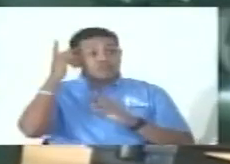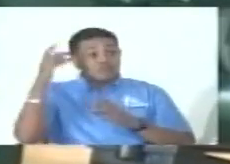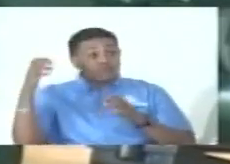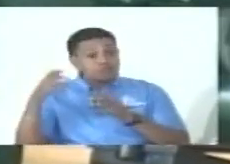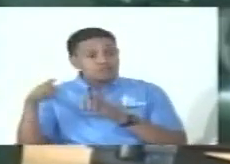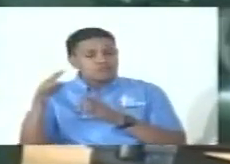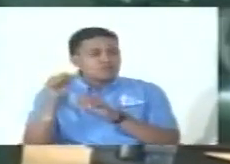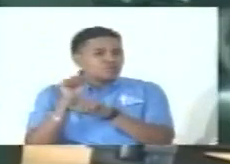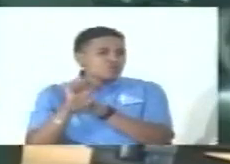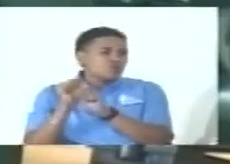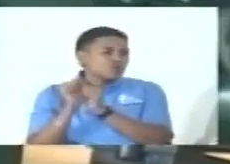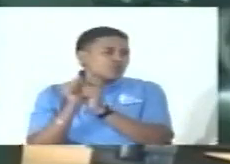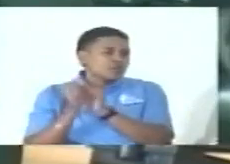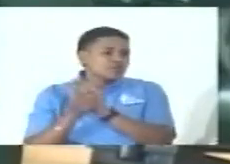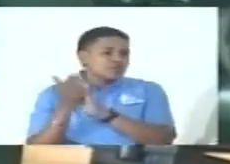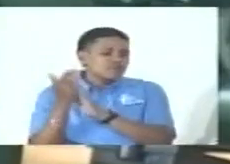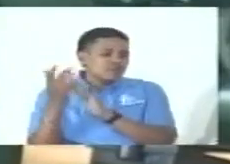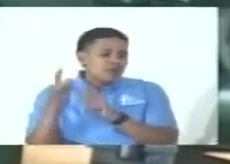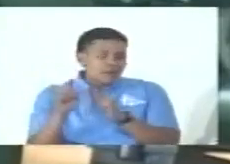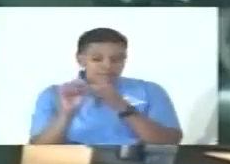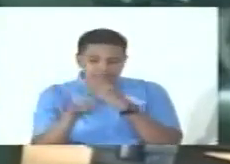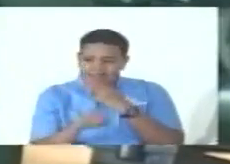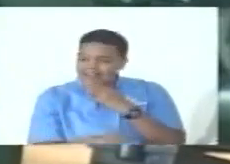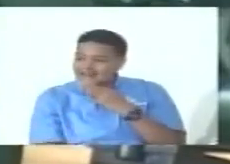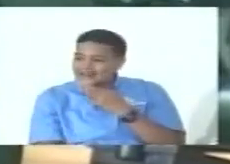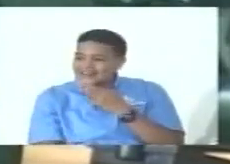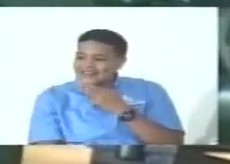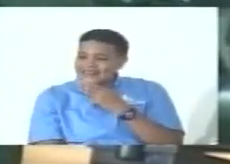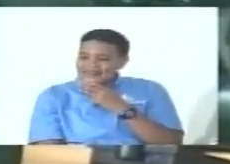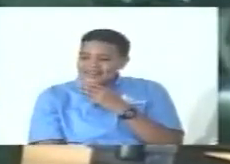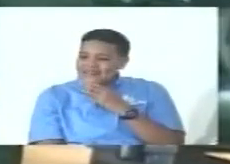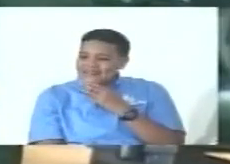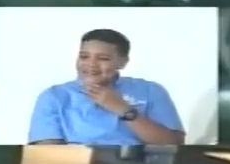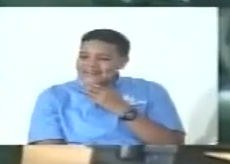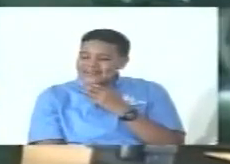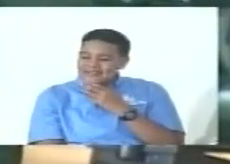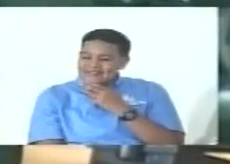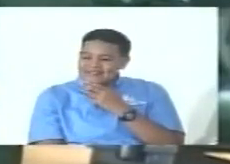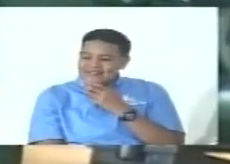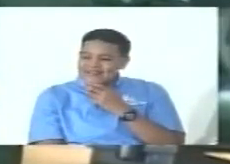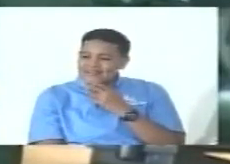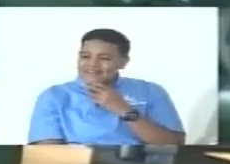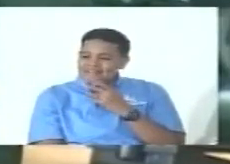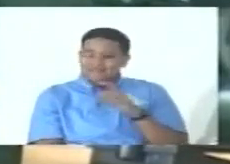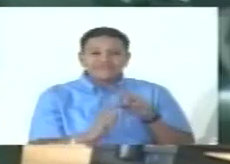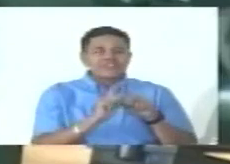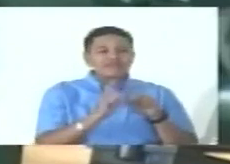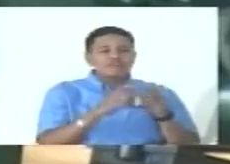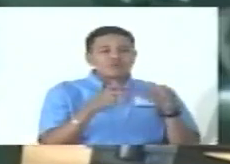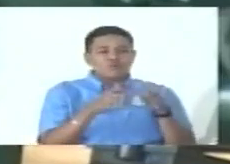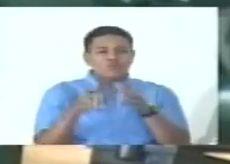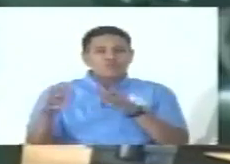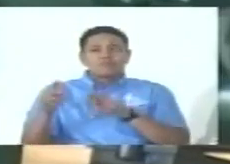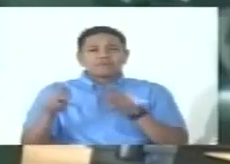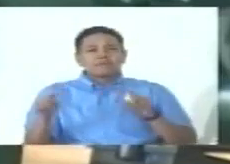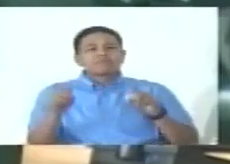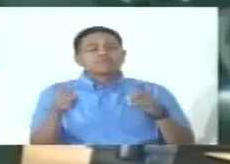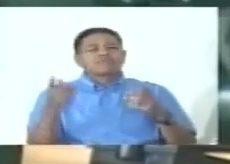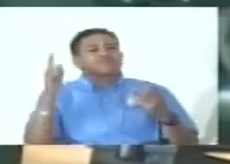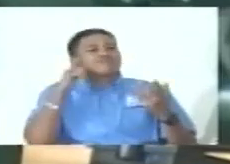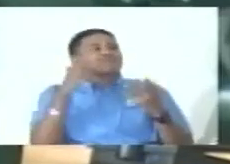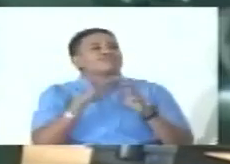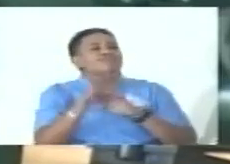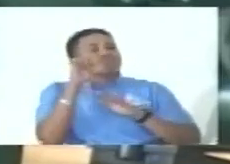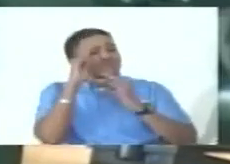together and work it out. And that was one of her strengths, Mr. President. And when you see how she operated at the